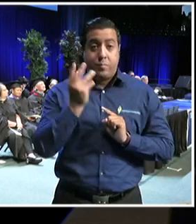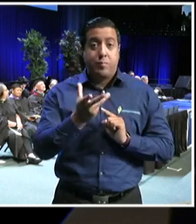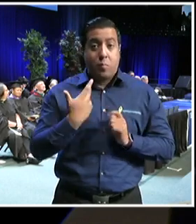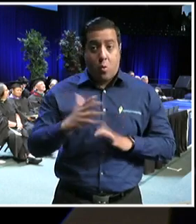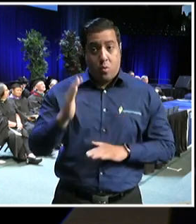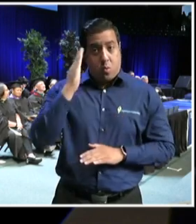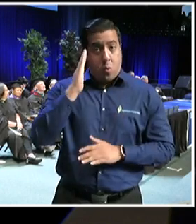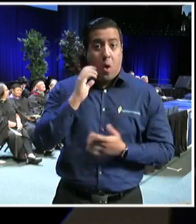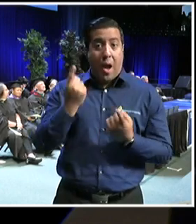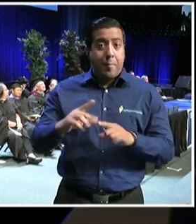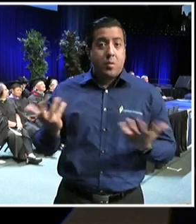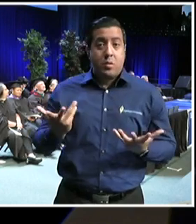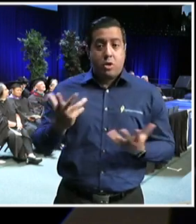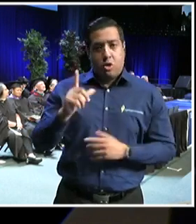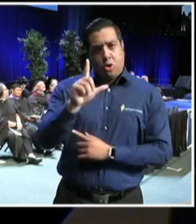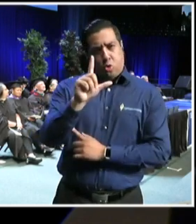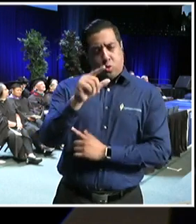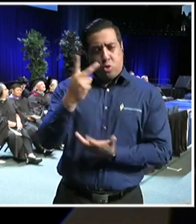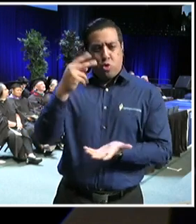for certain is that the class of